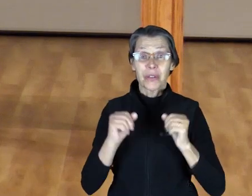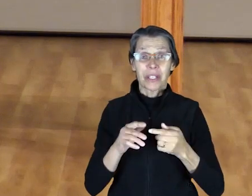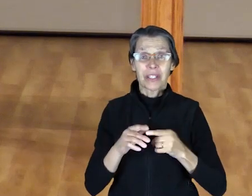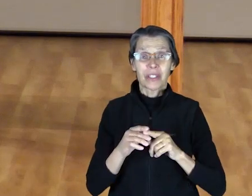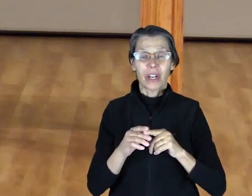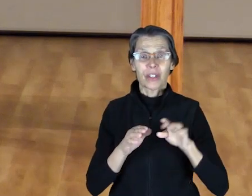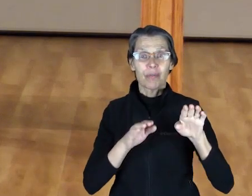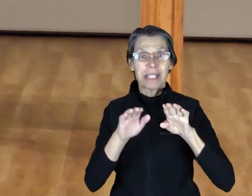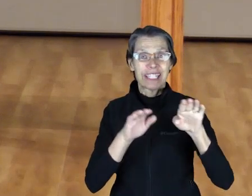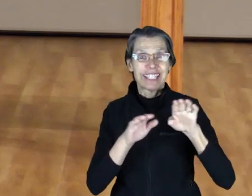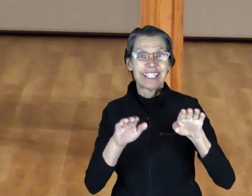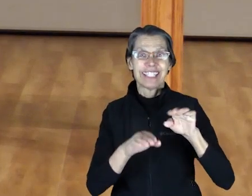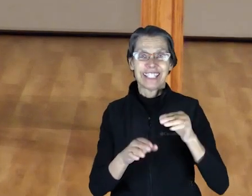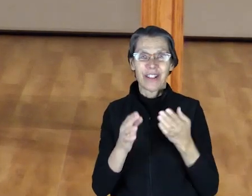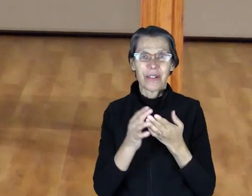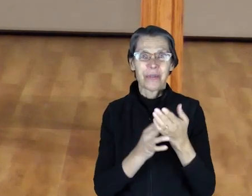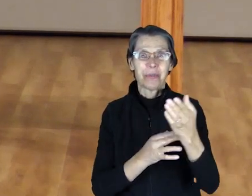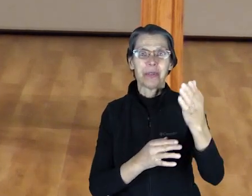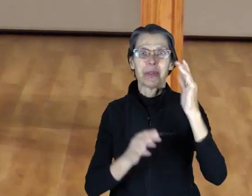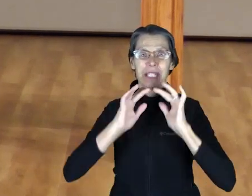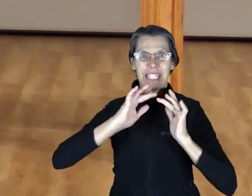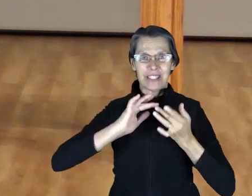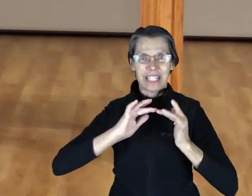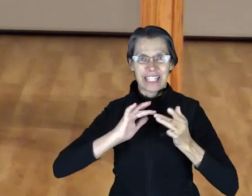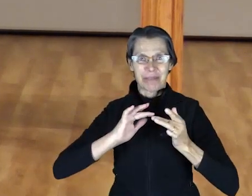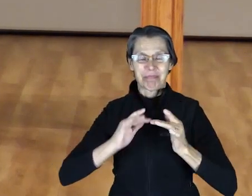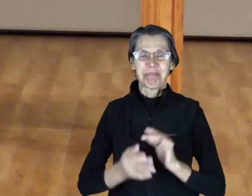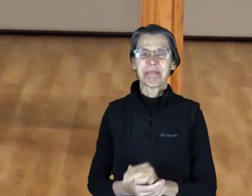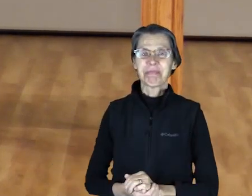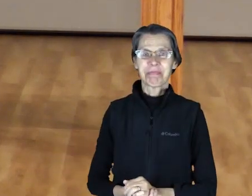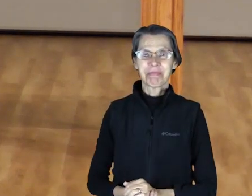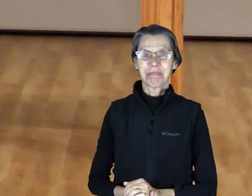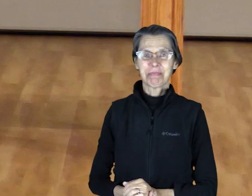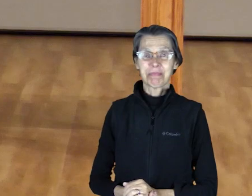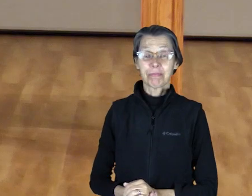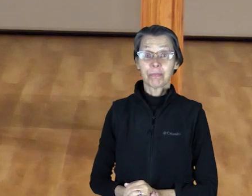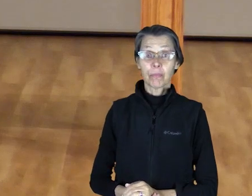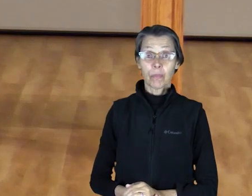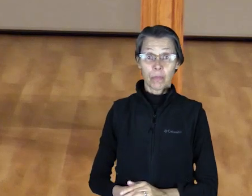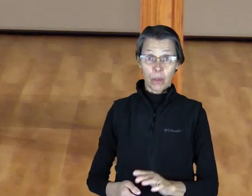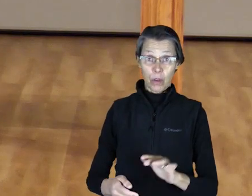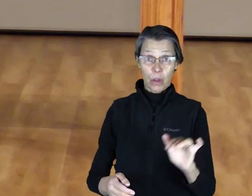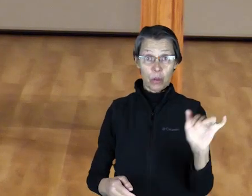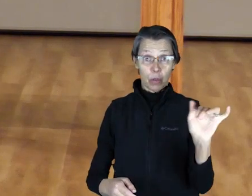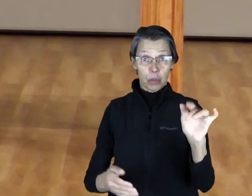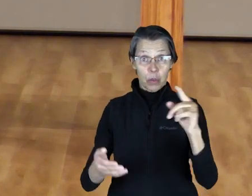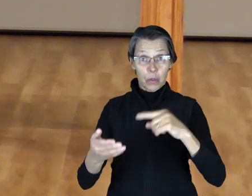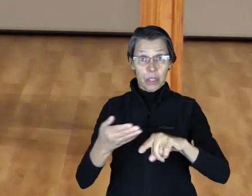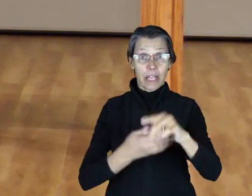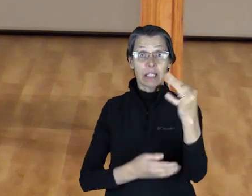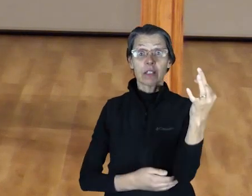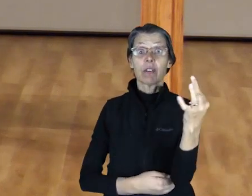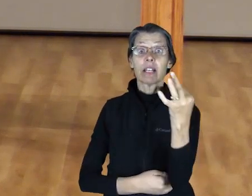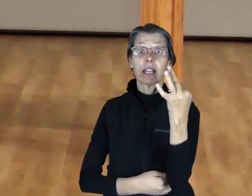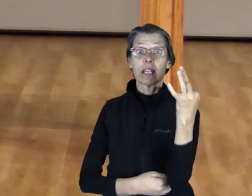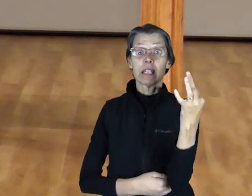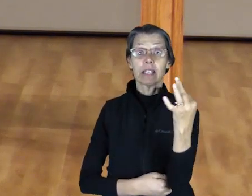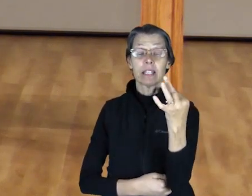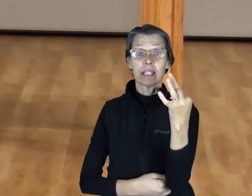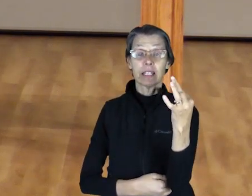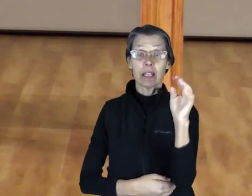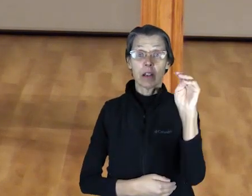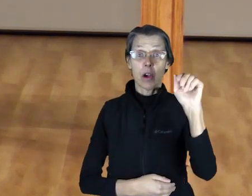welcome to be a part of that action. I also would invite you to put on your calendars this next Friday,